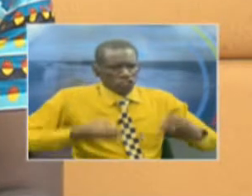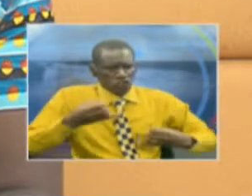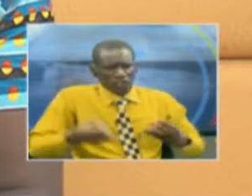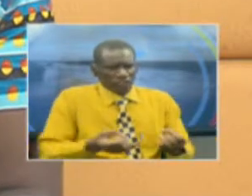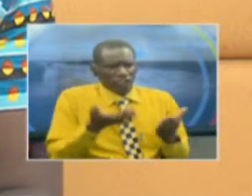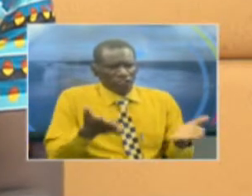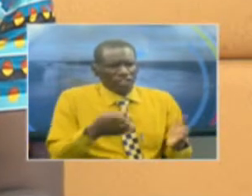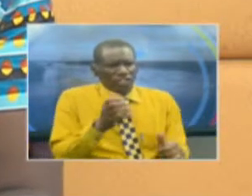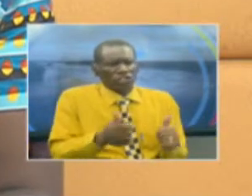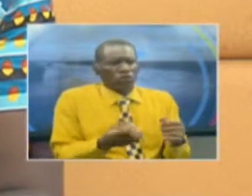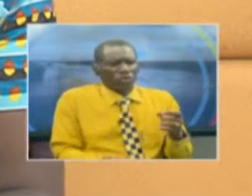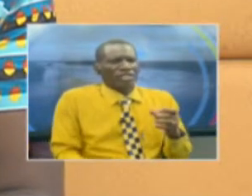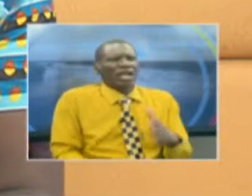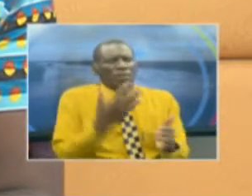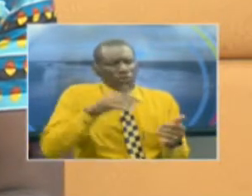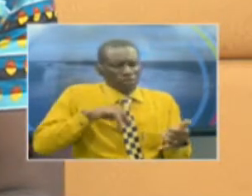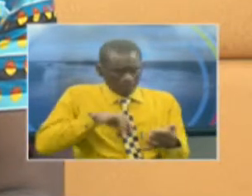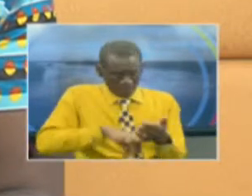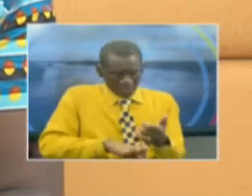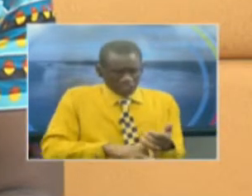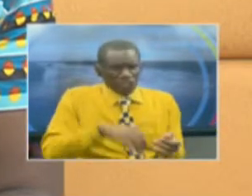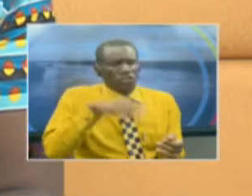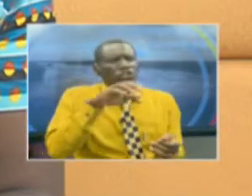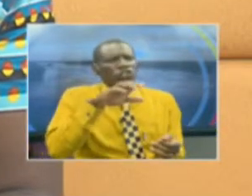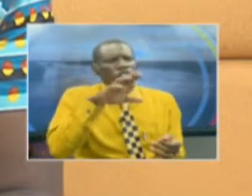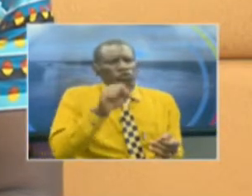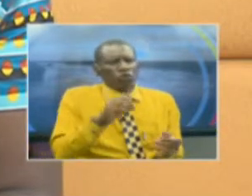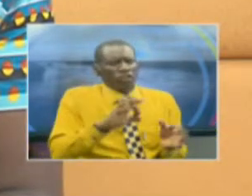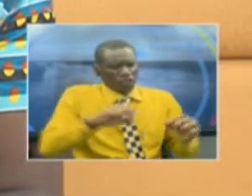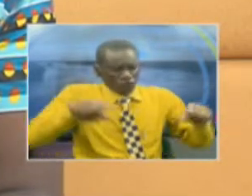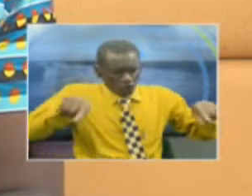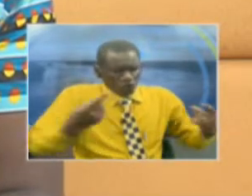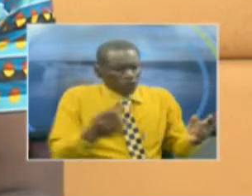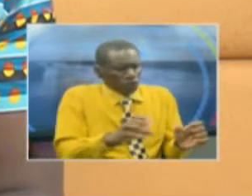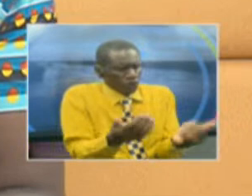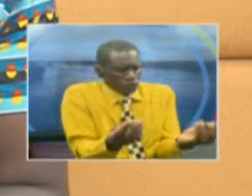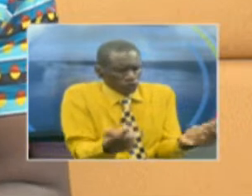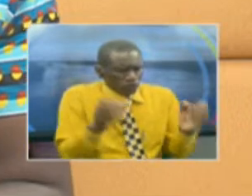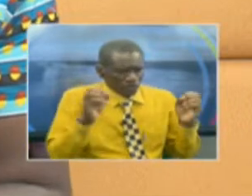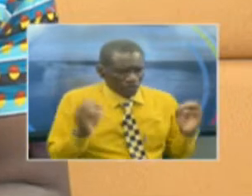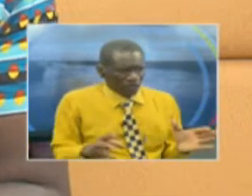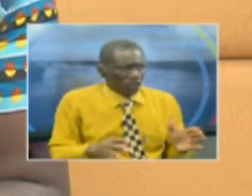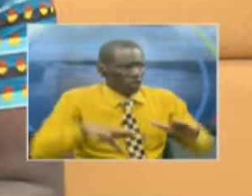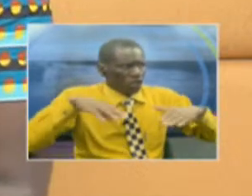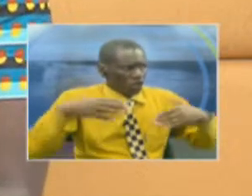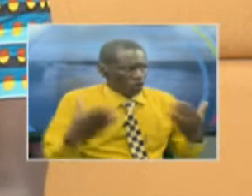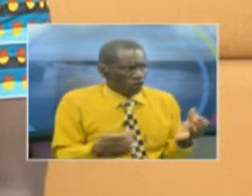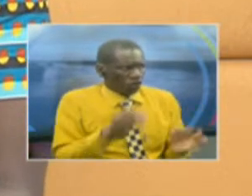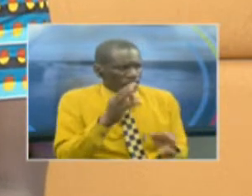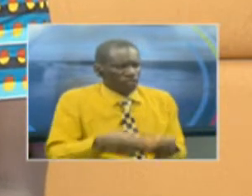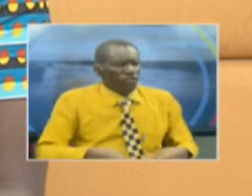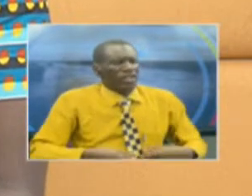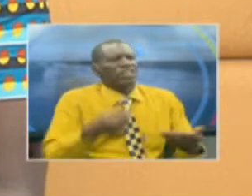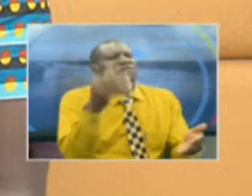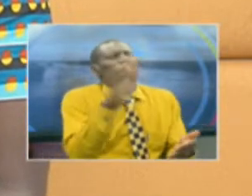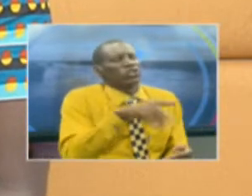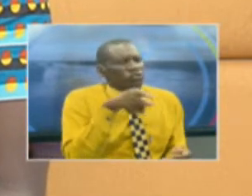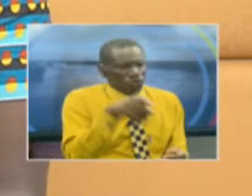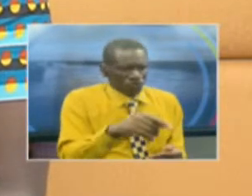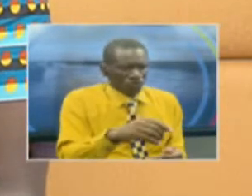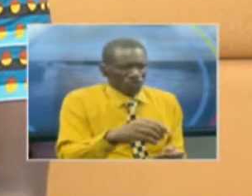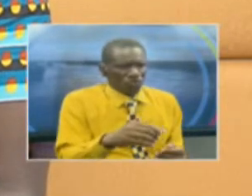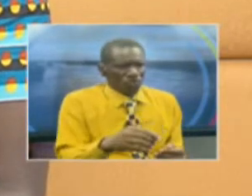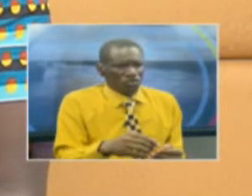comes with marriage. So if the conflicts are not well resolved, or if I throw it back to you that you're